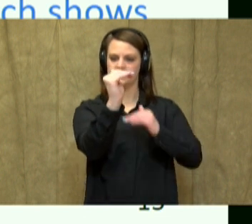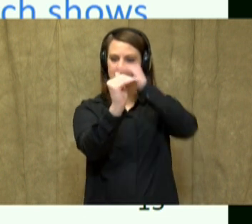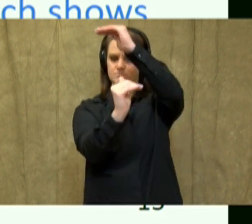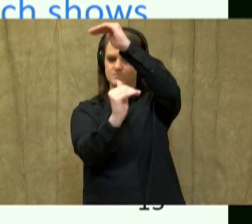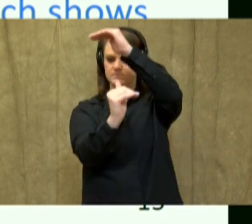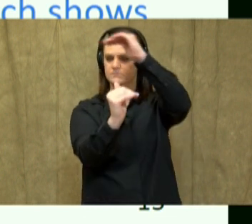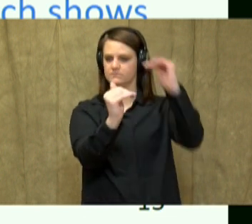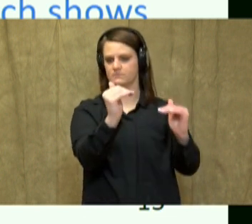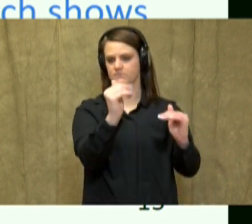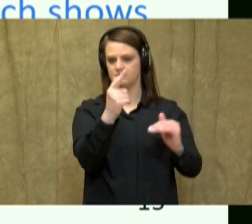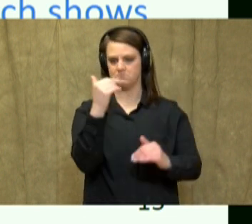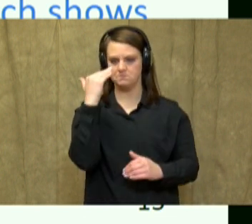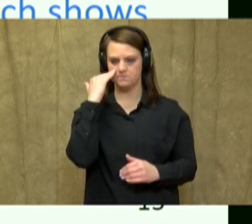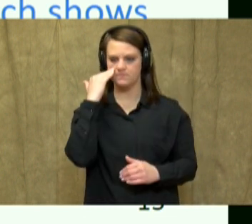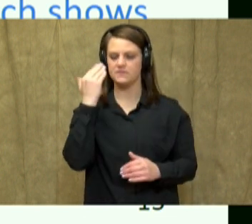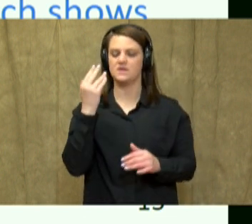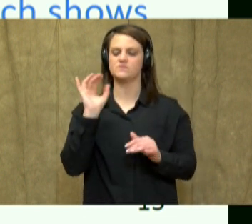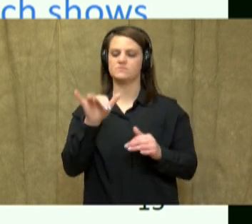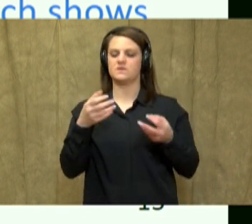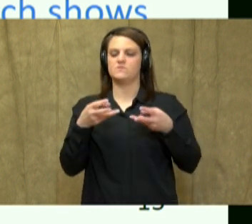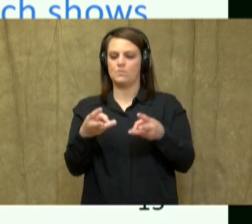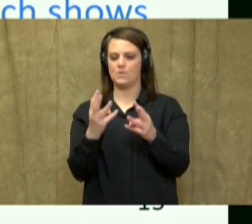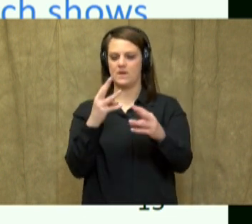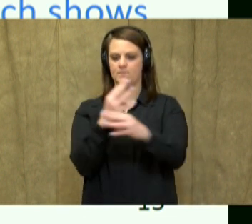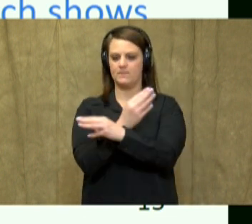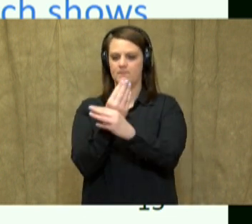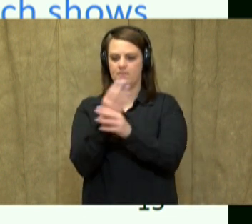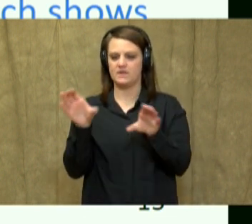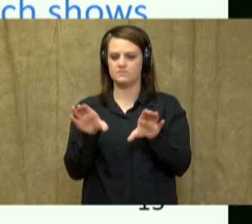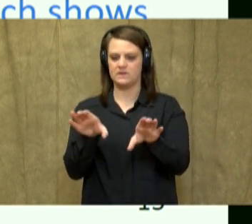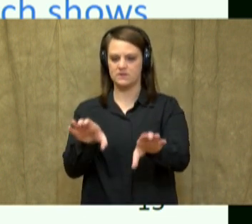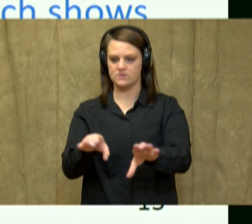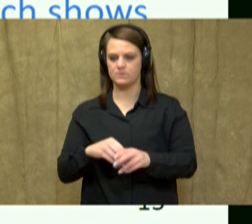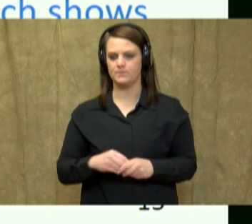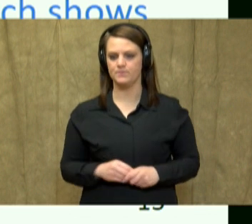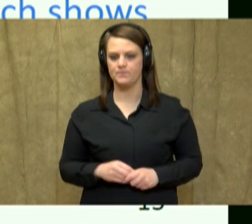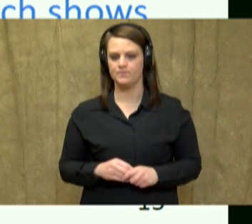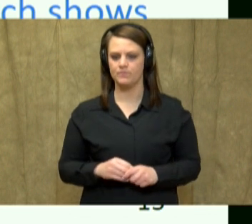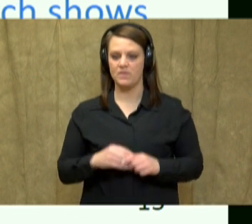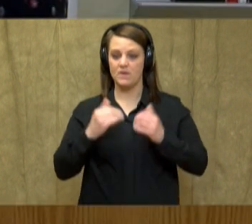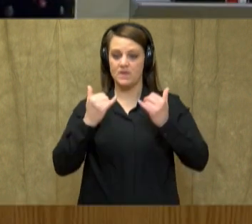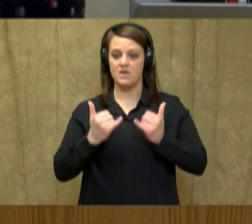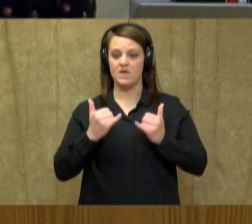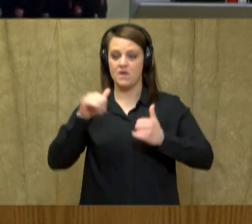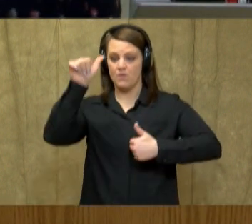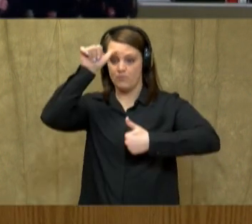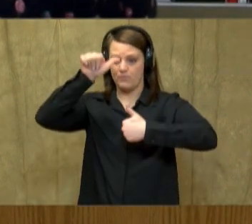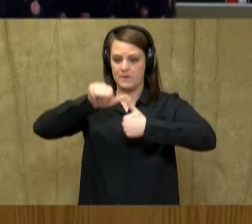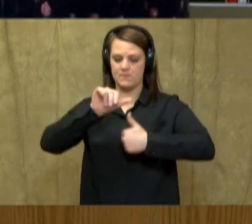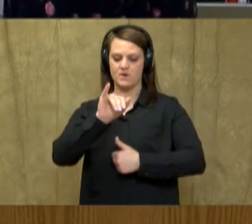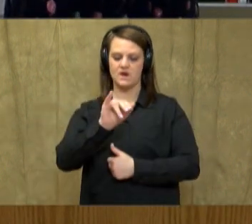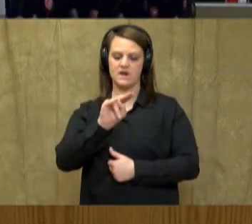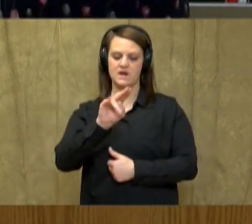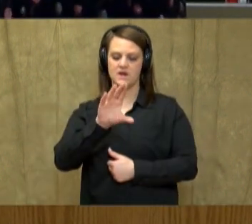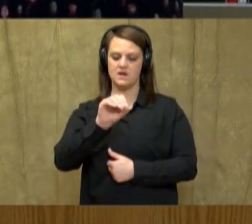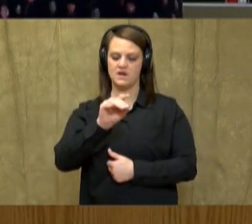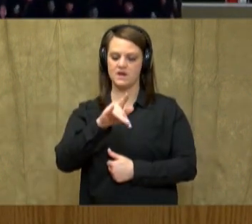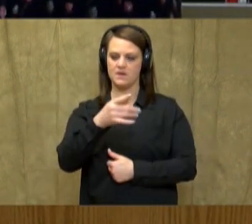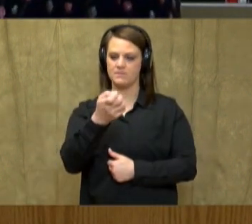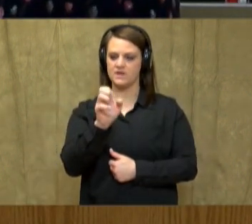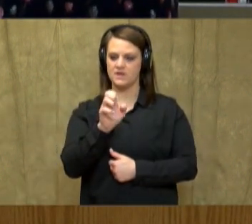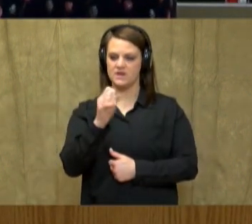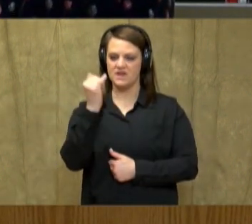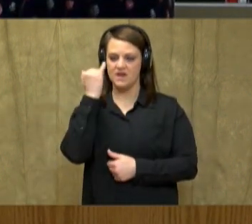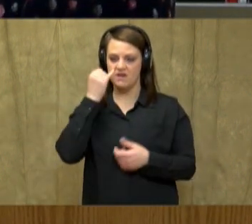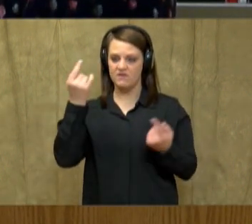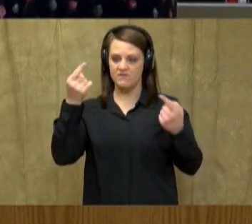about 12.5. So that's a way to do it mathematically as well. But, so just remember, with incomplete dominance, If you end